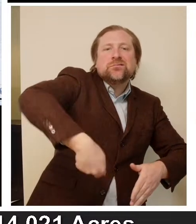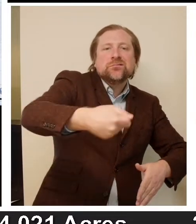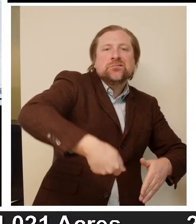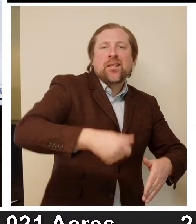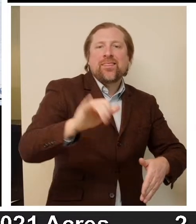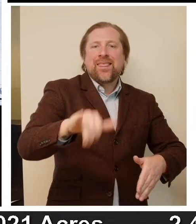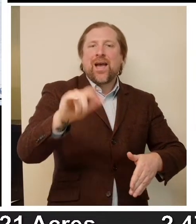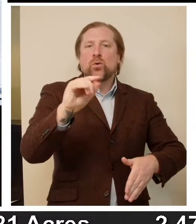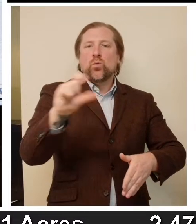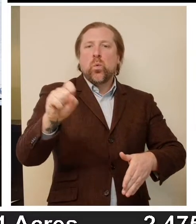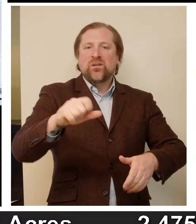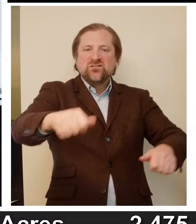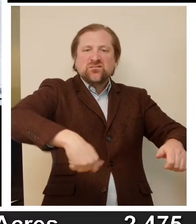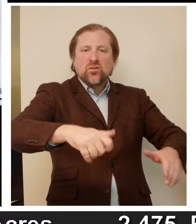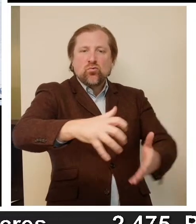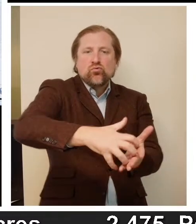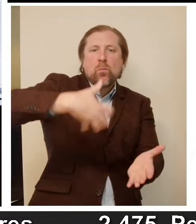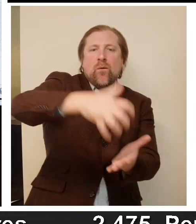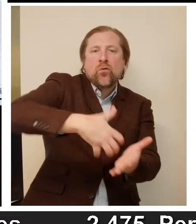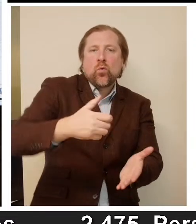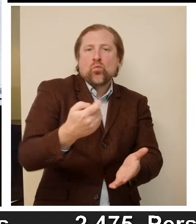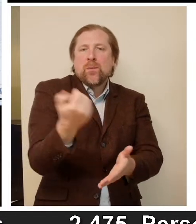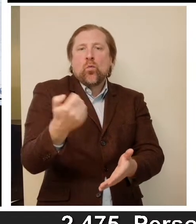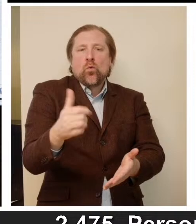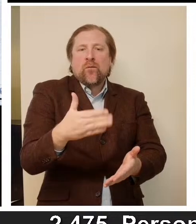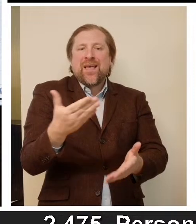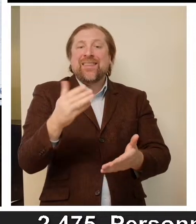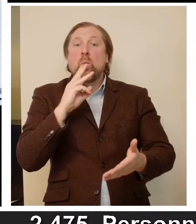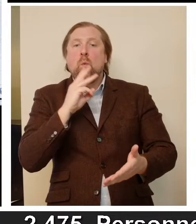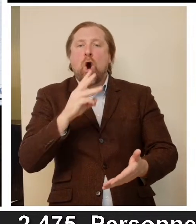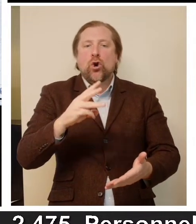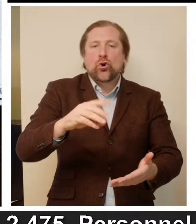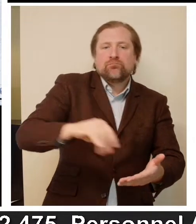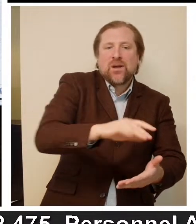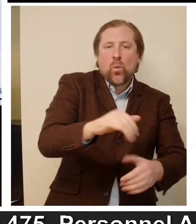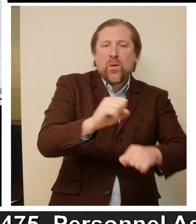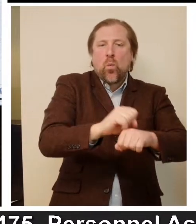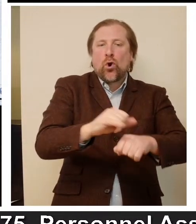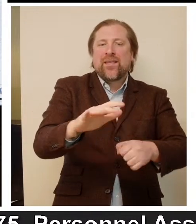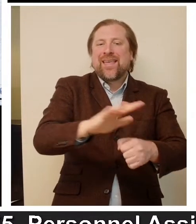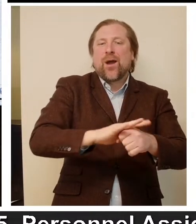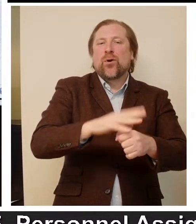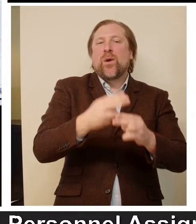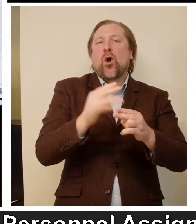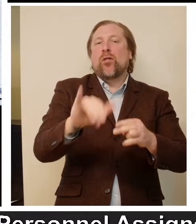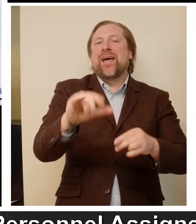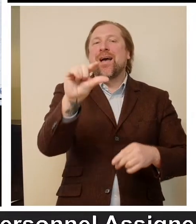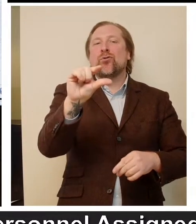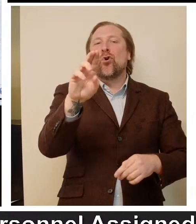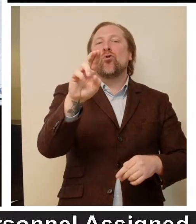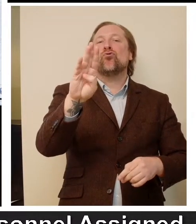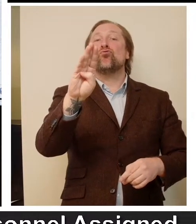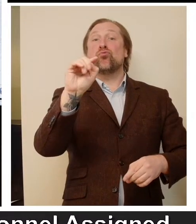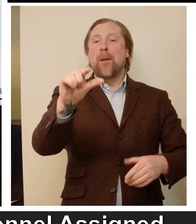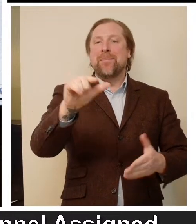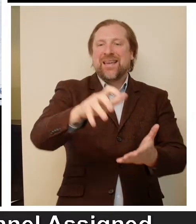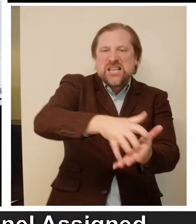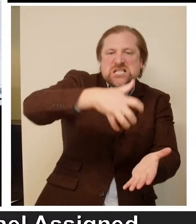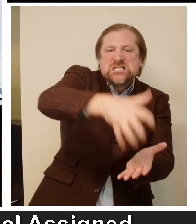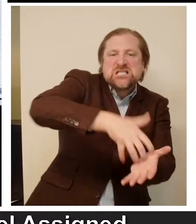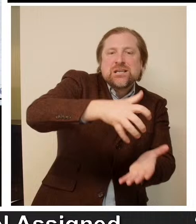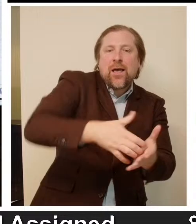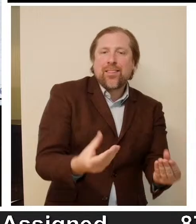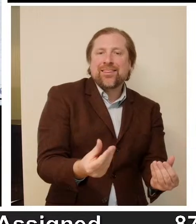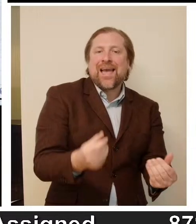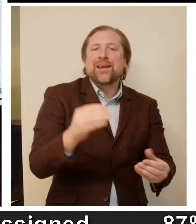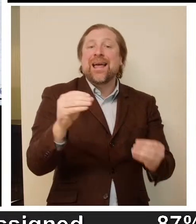tools. They'll grub the material and they'll utilize water. We'll work that area we call grubbing until it's cool to the touch. And when we